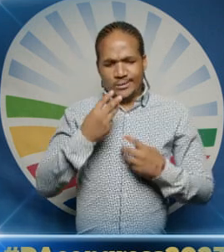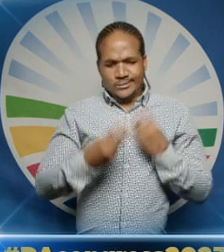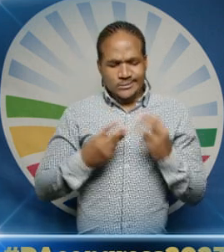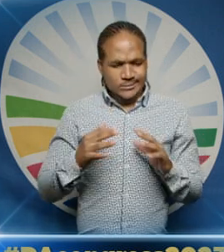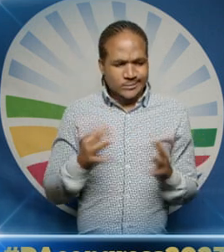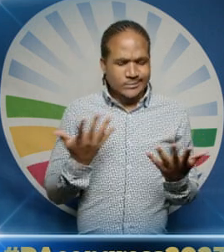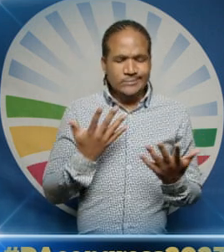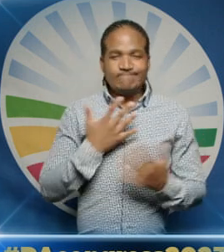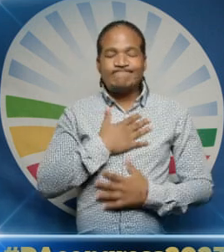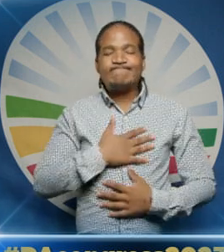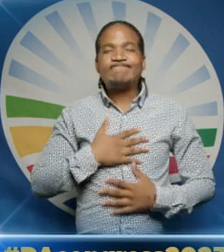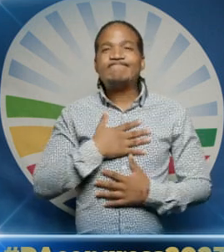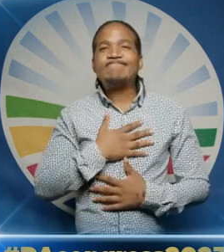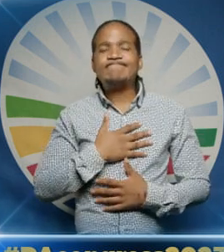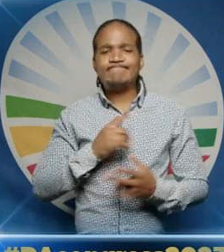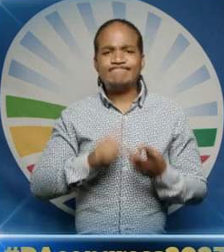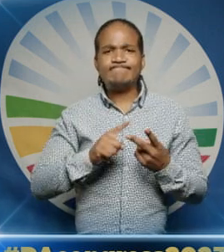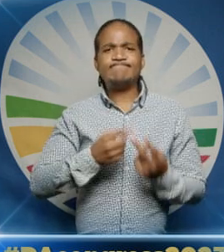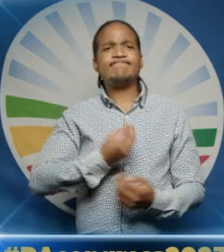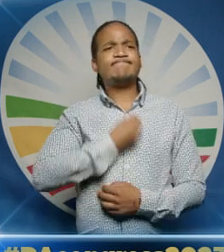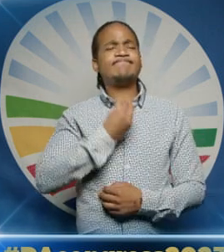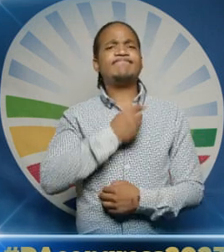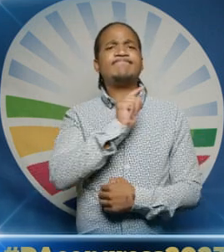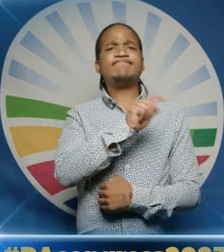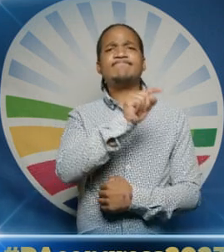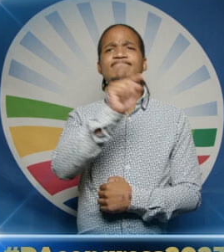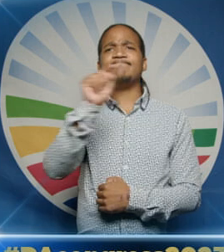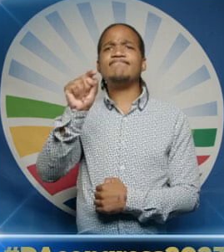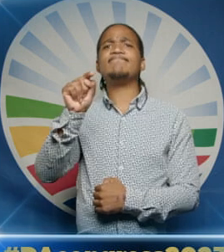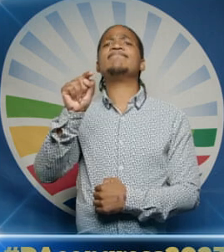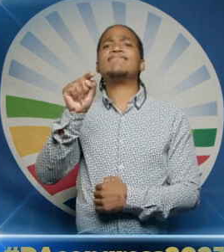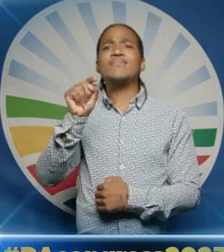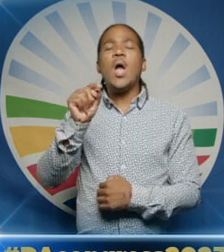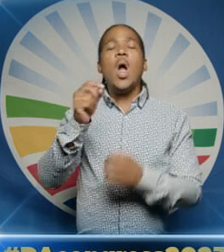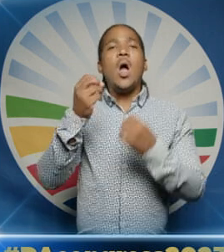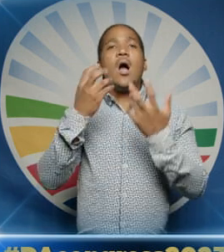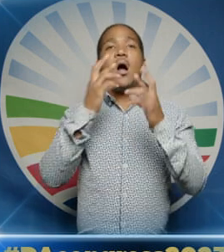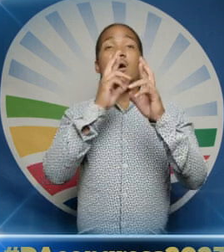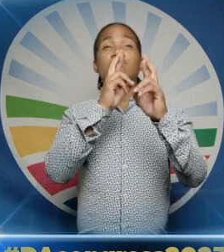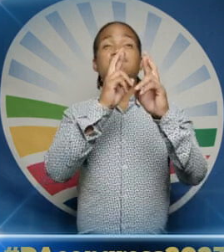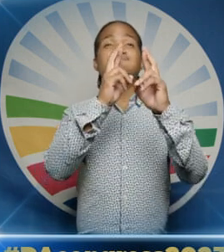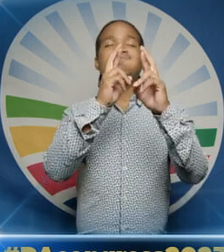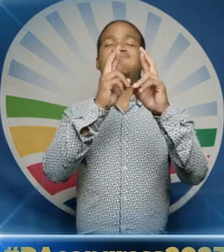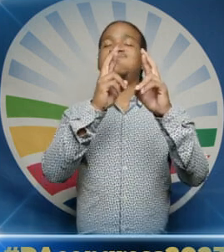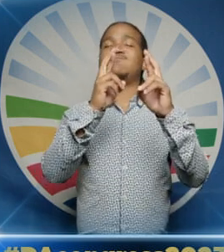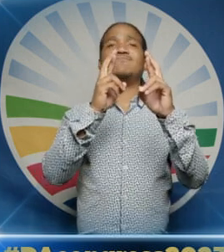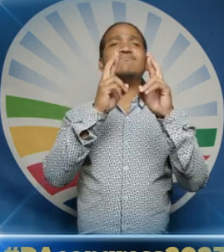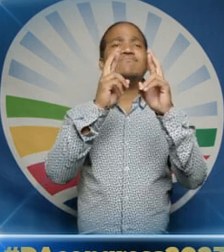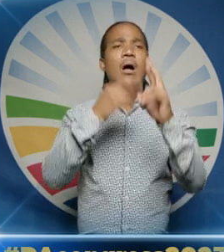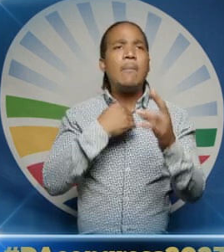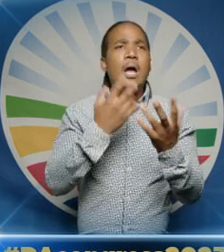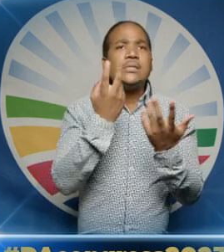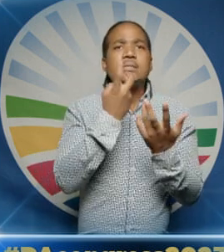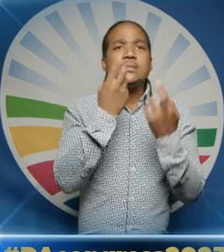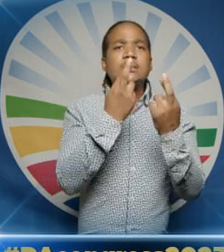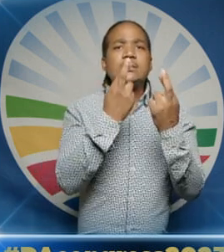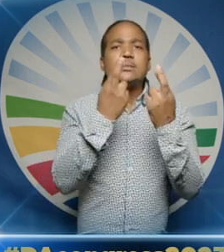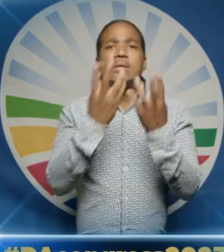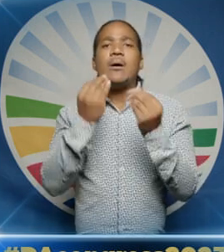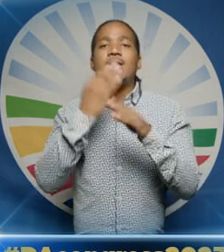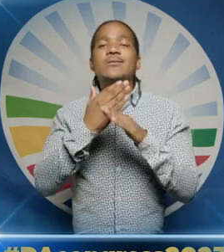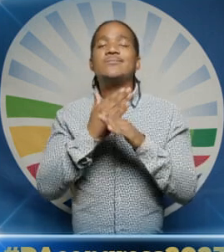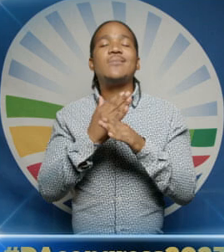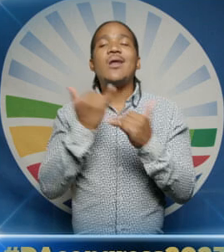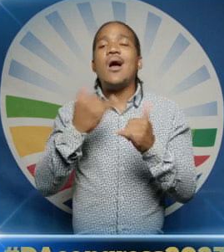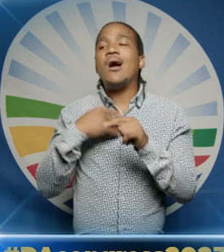namsebenzi, the anguish of young people who have lost any hope of finding work, who rely solely